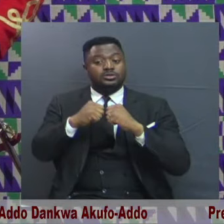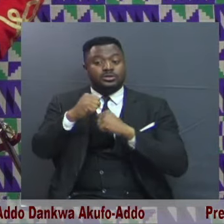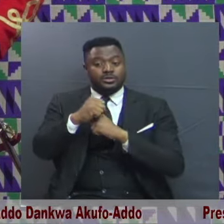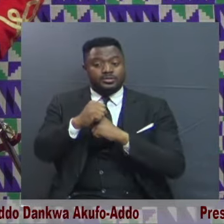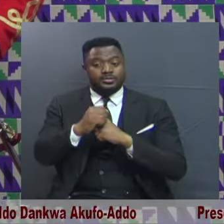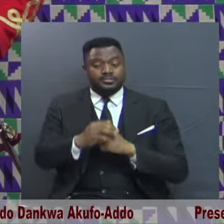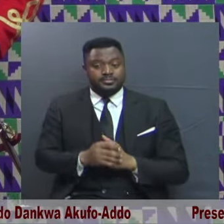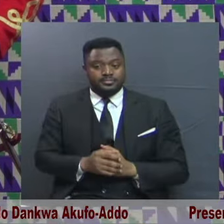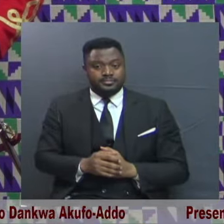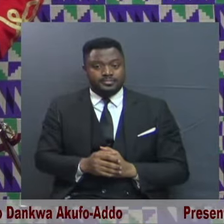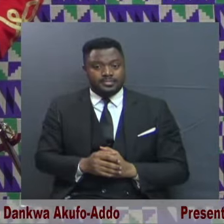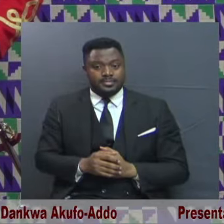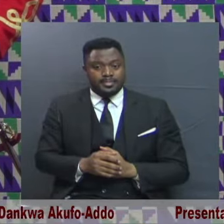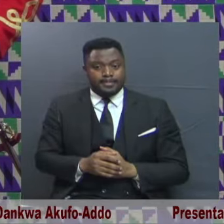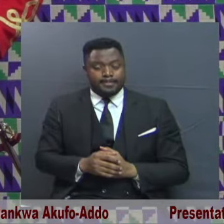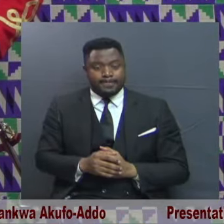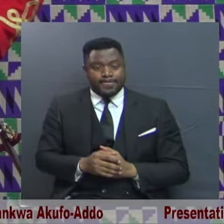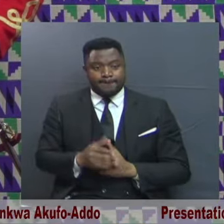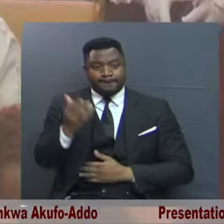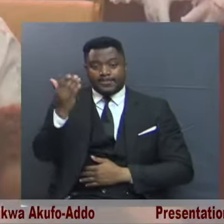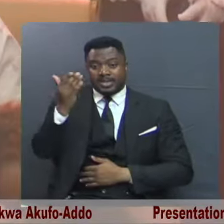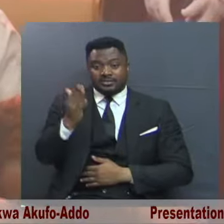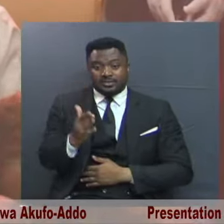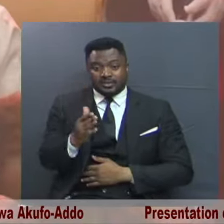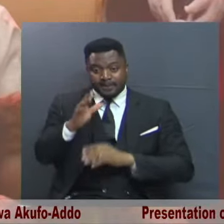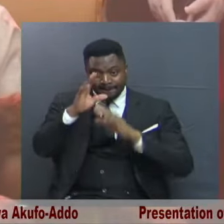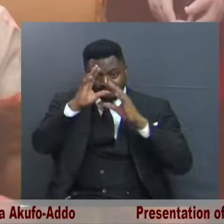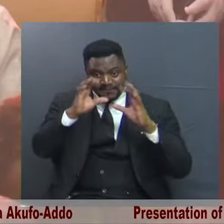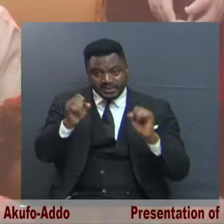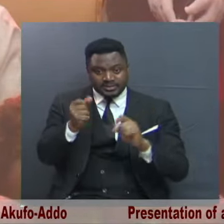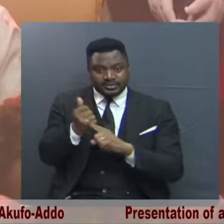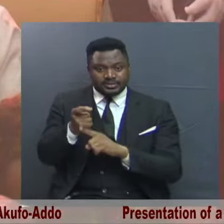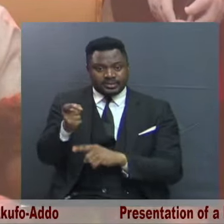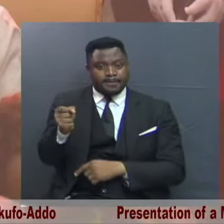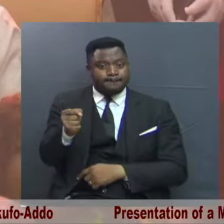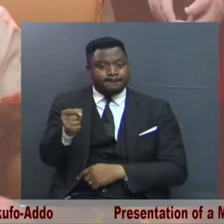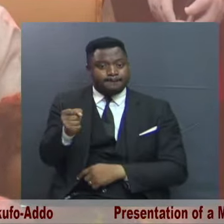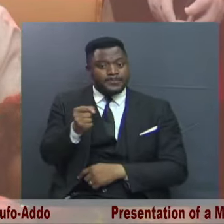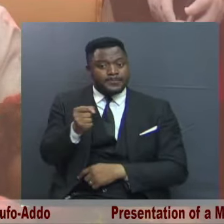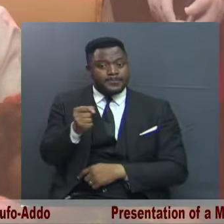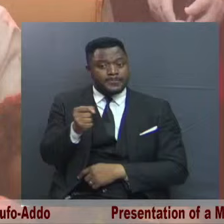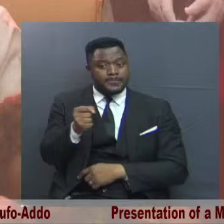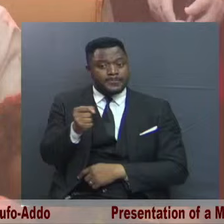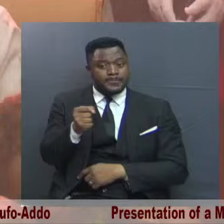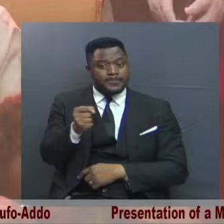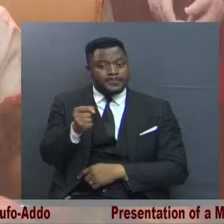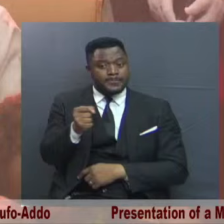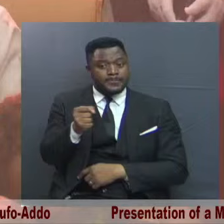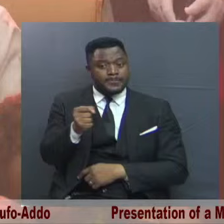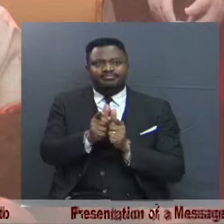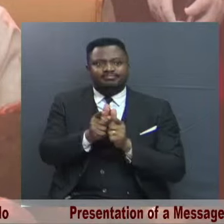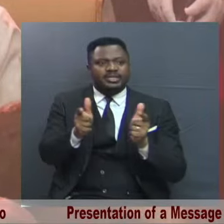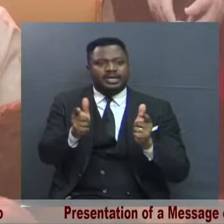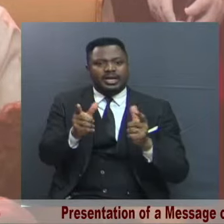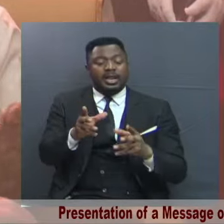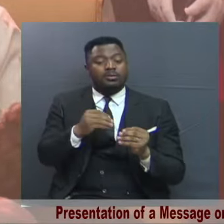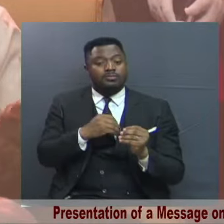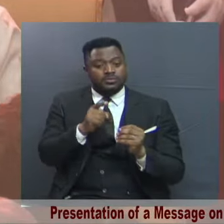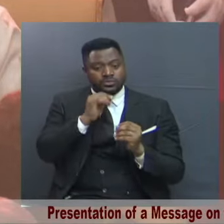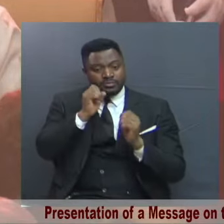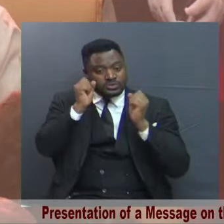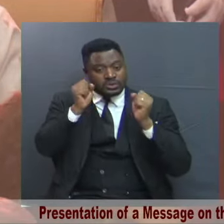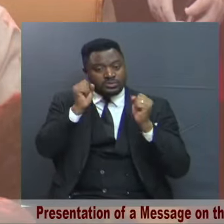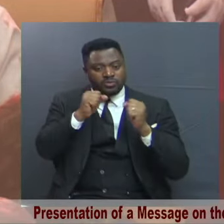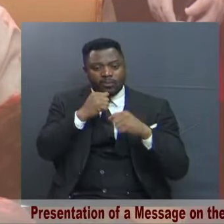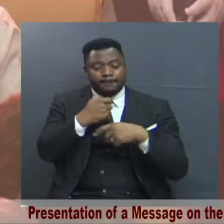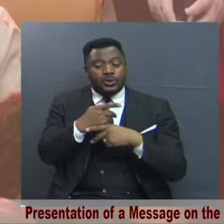structure Mr Speaker the president is and appointees are not universally loved and it would be strange and